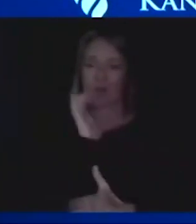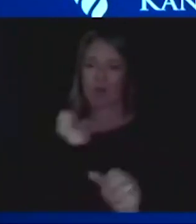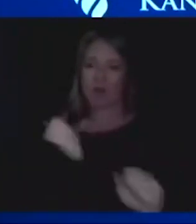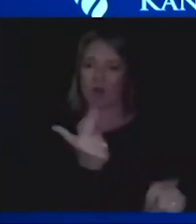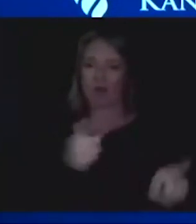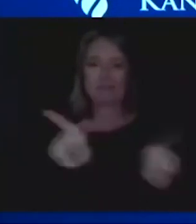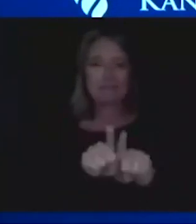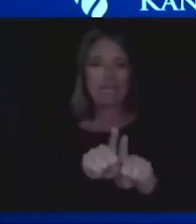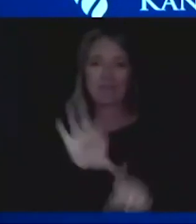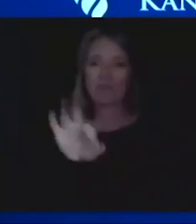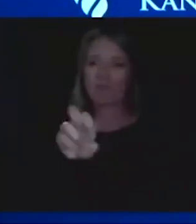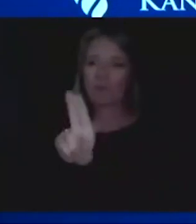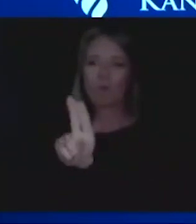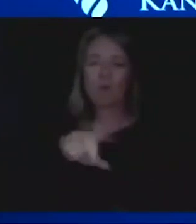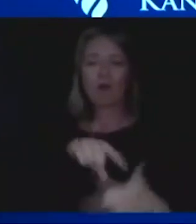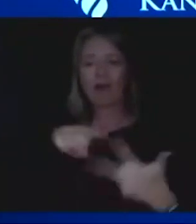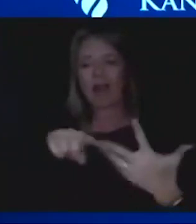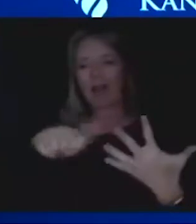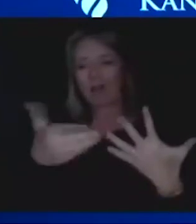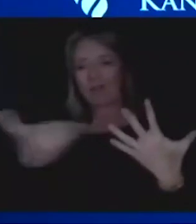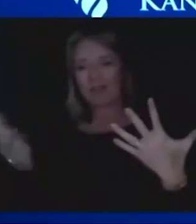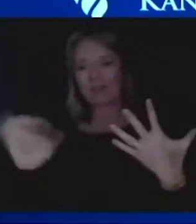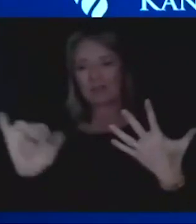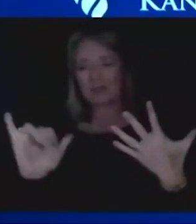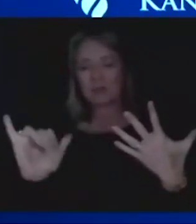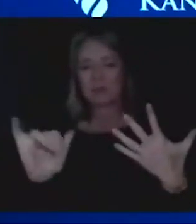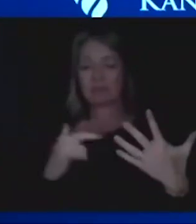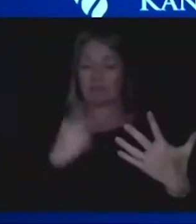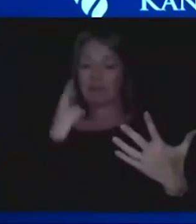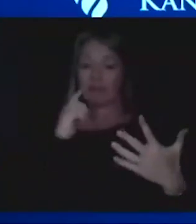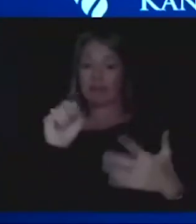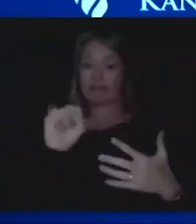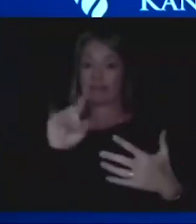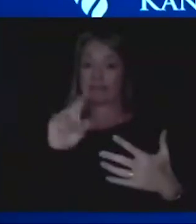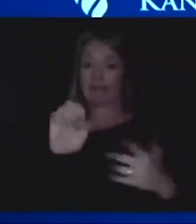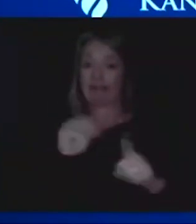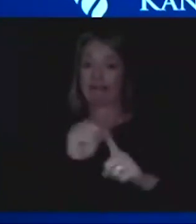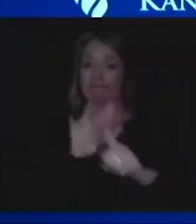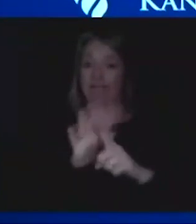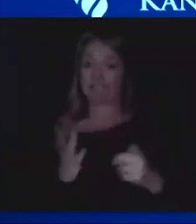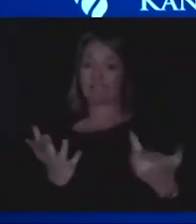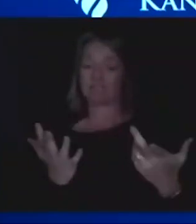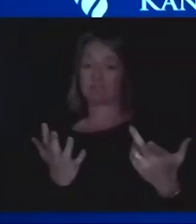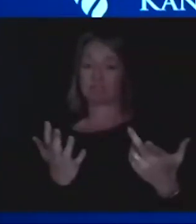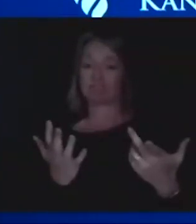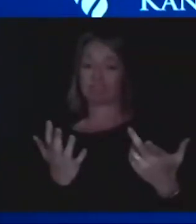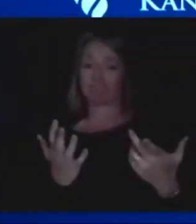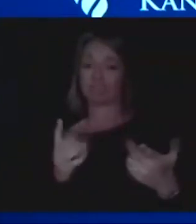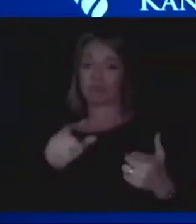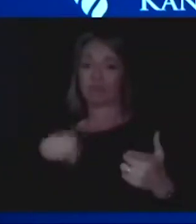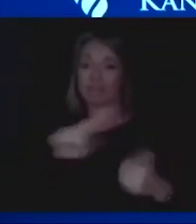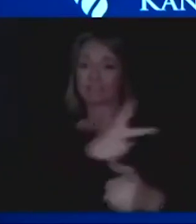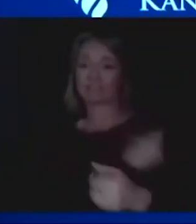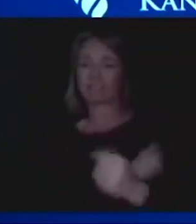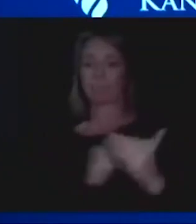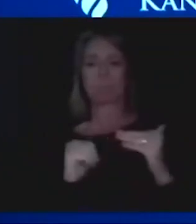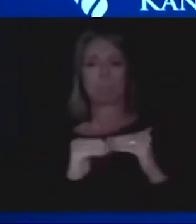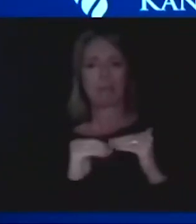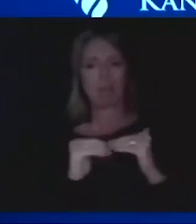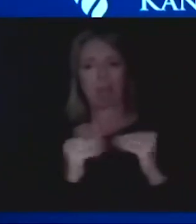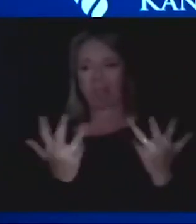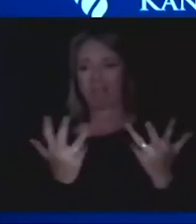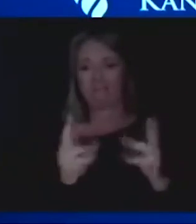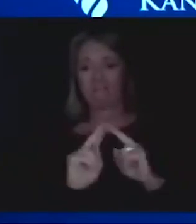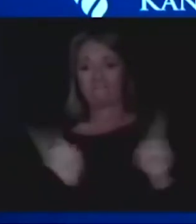things. And again, as far as side effects go, the side effects of this vaccine are minimal. Very, very, very